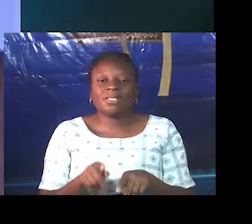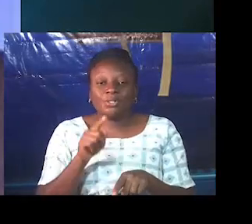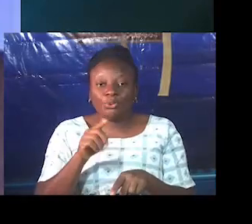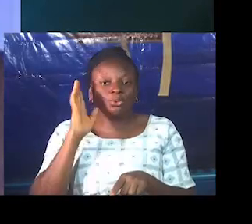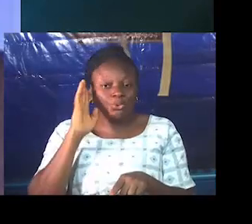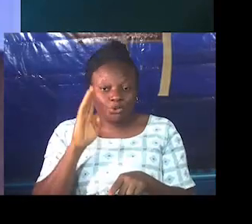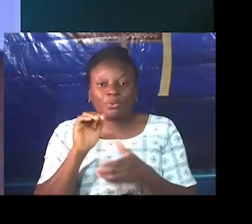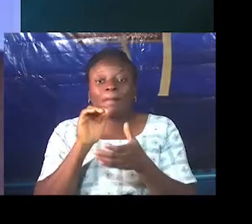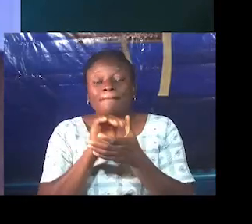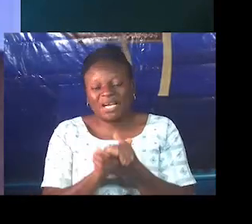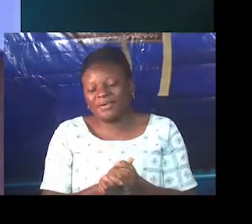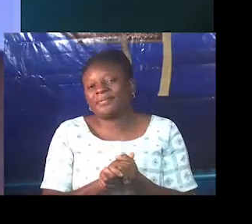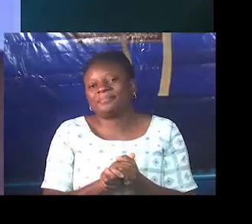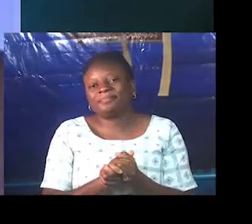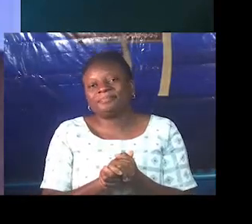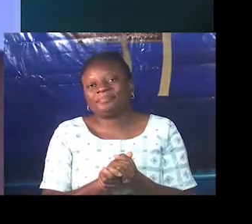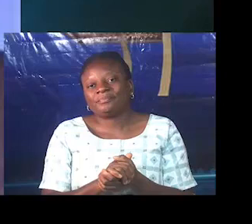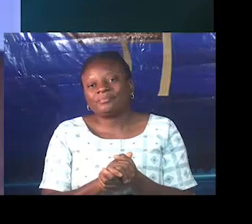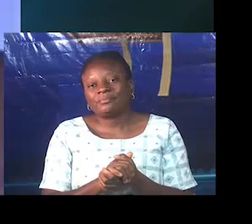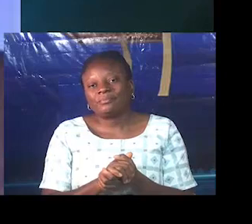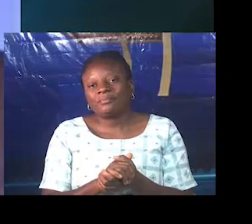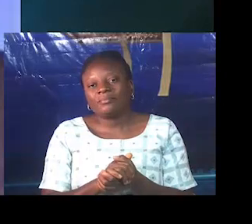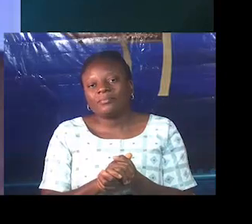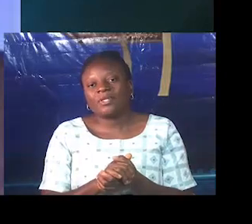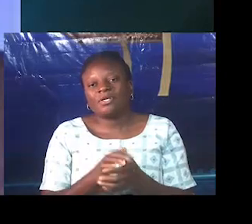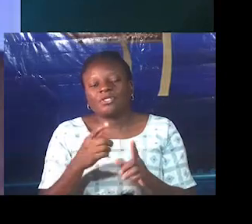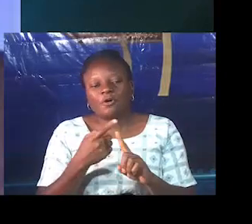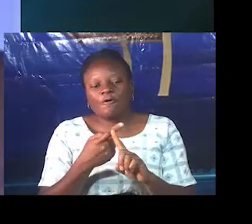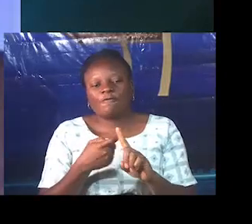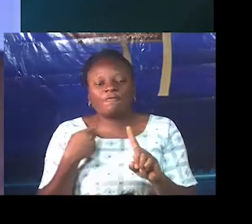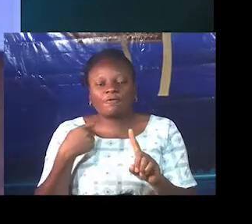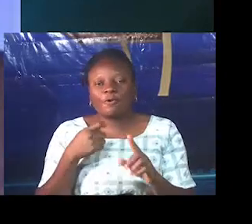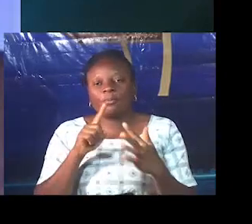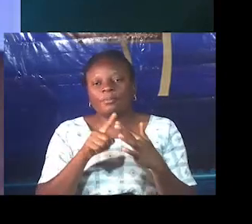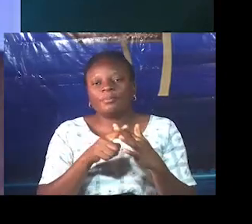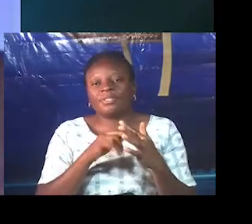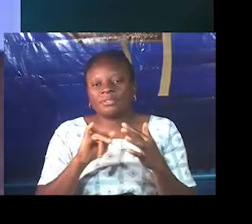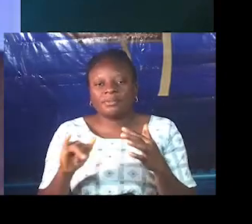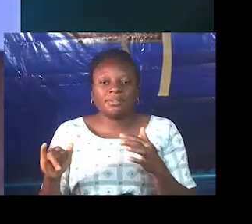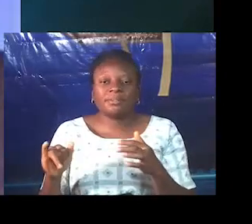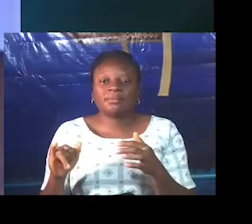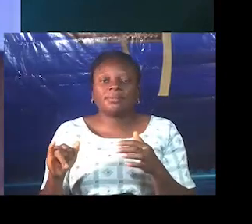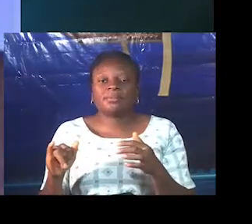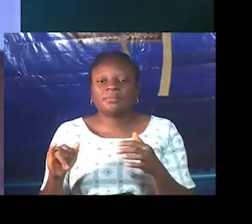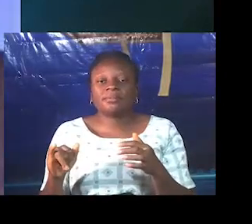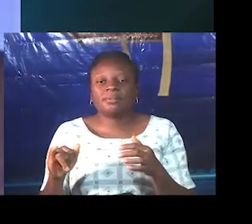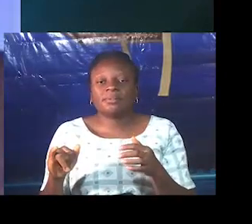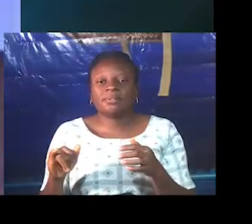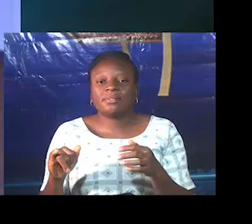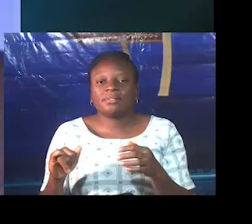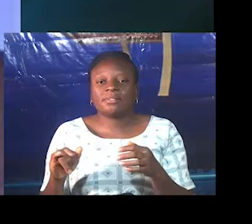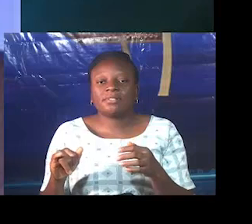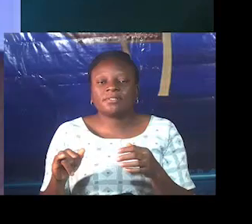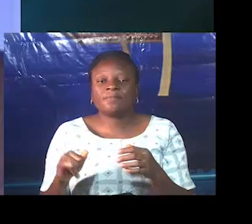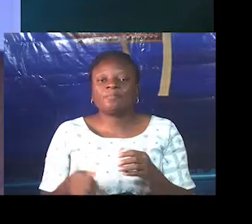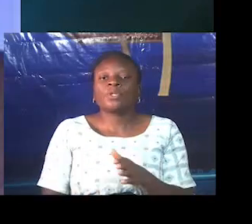you know, from the passage we read in the book of Genesis, God brought her. So I want